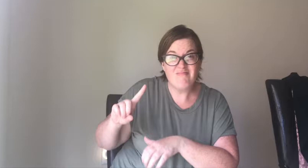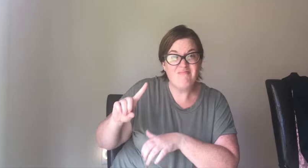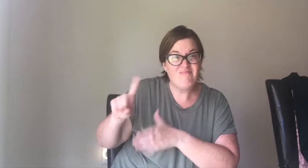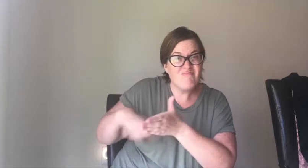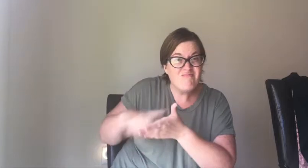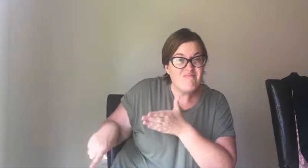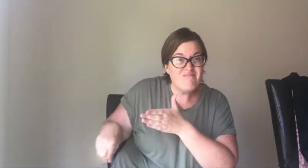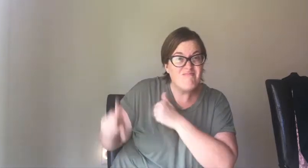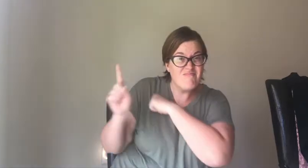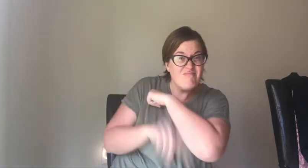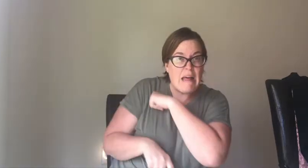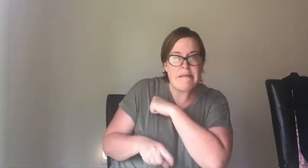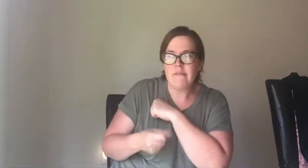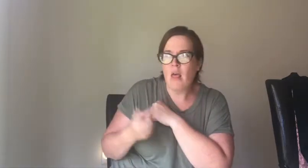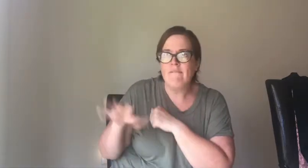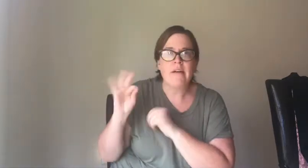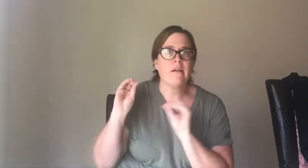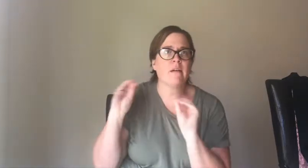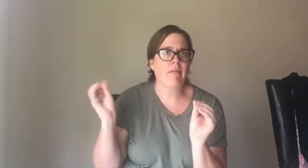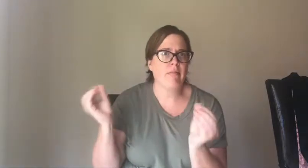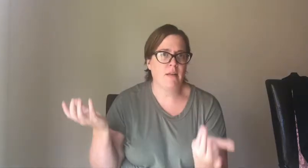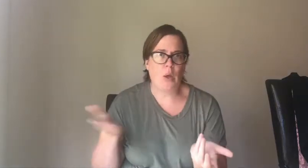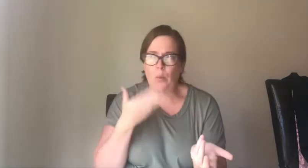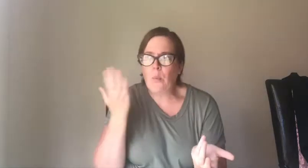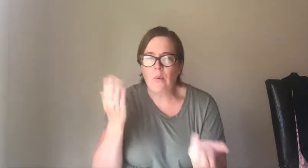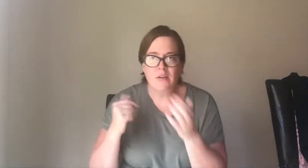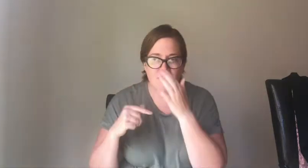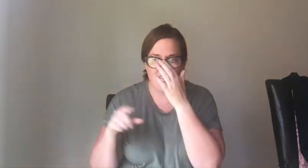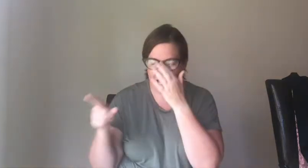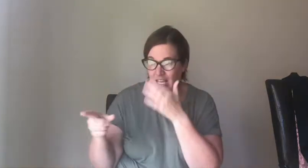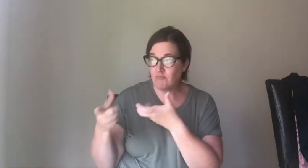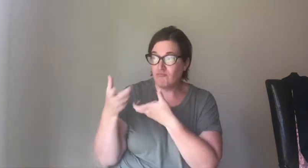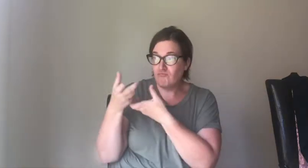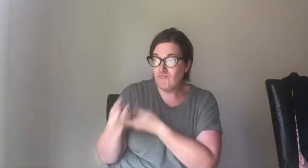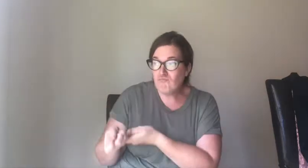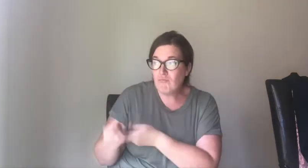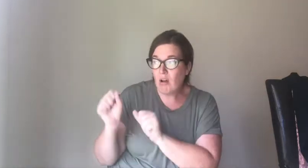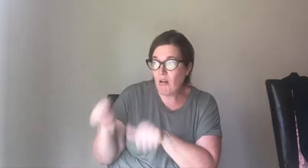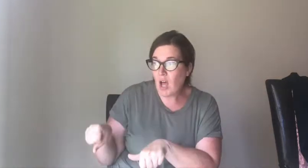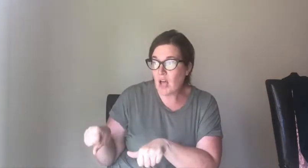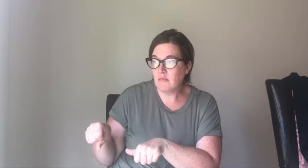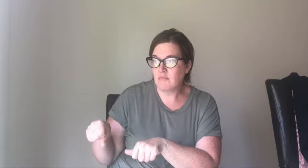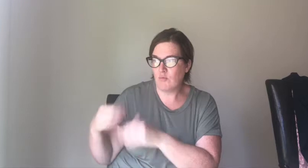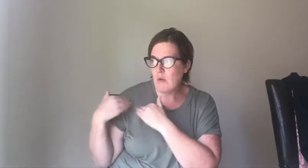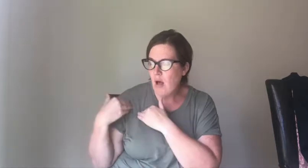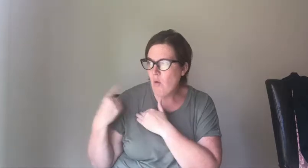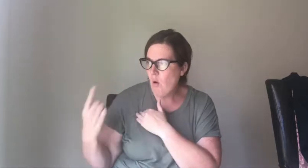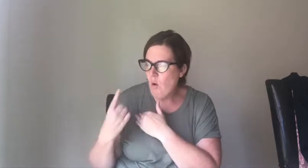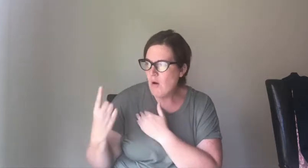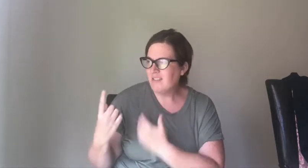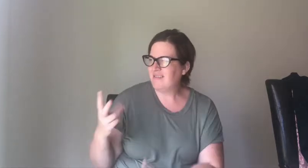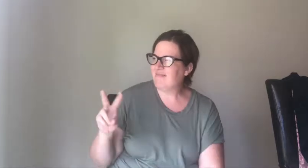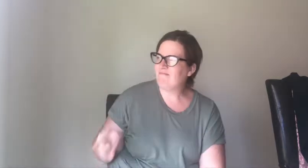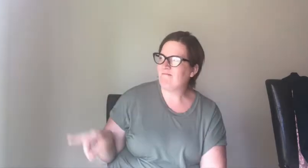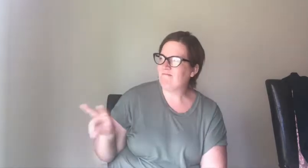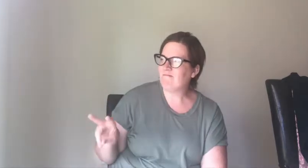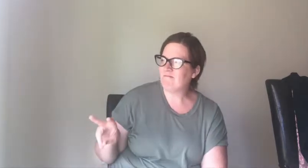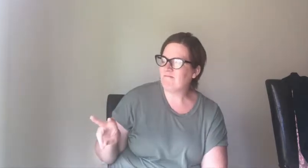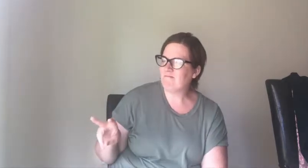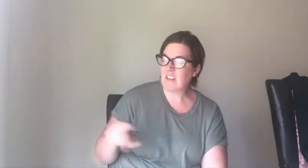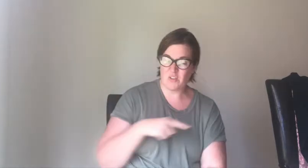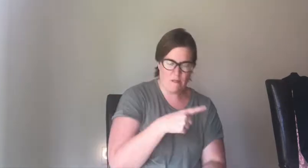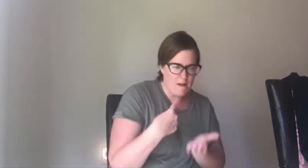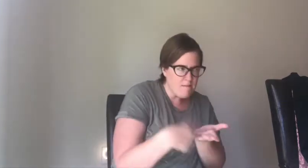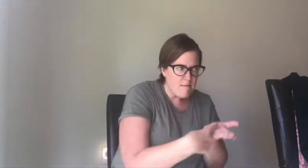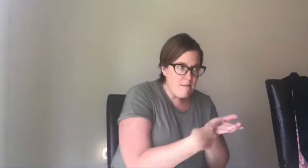more capable than all the other administrators and high officers. Because of Daniel's great ability, the king made plans to place him over